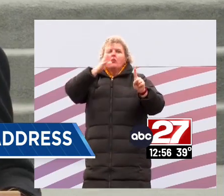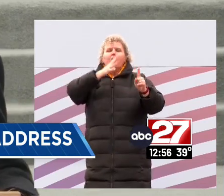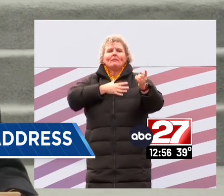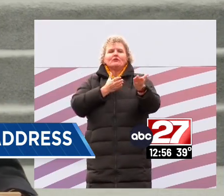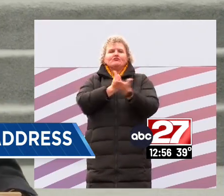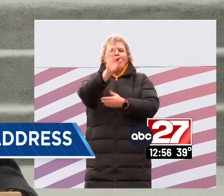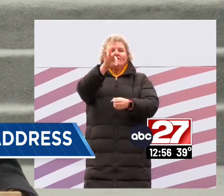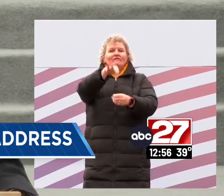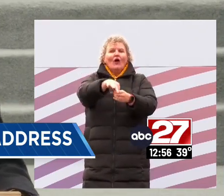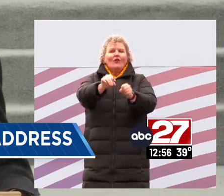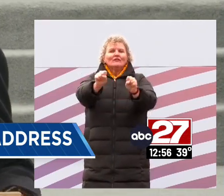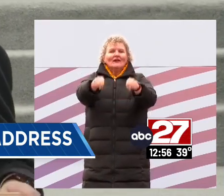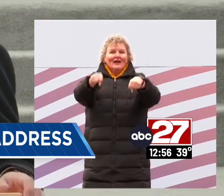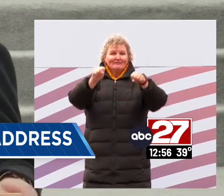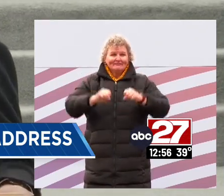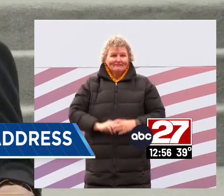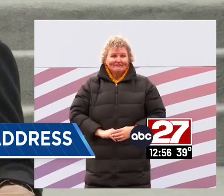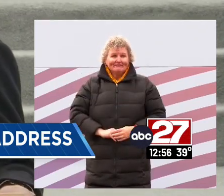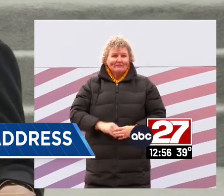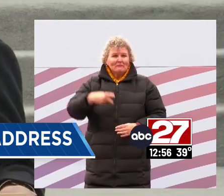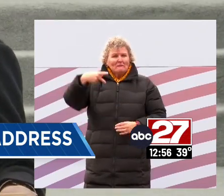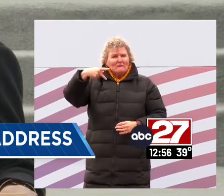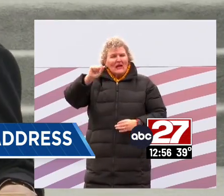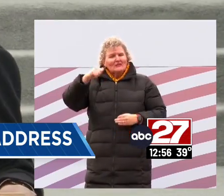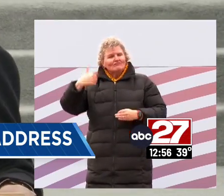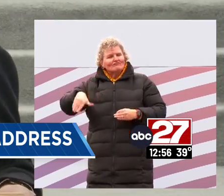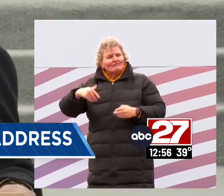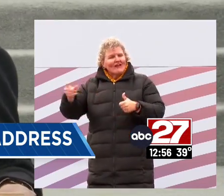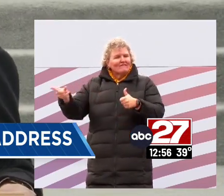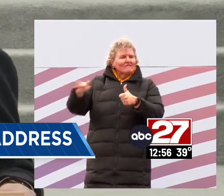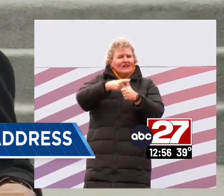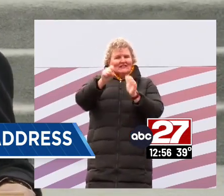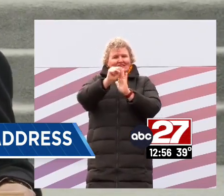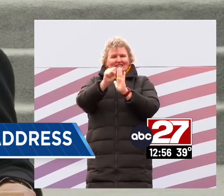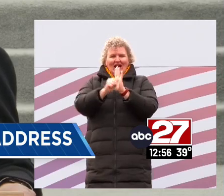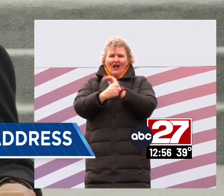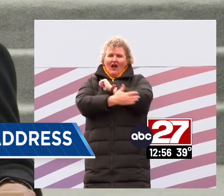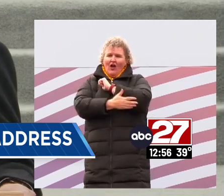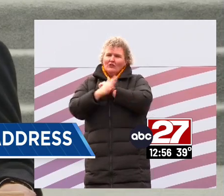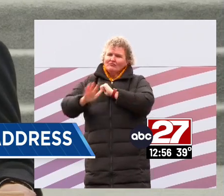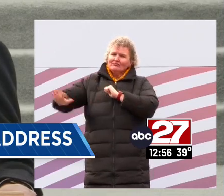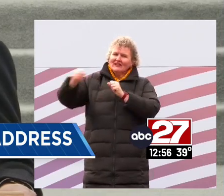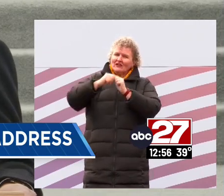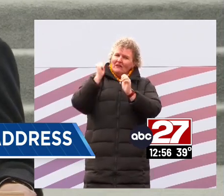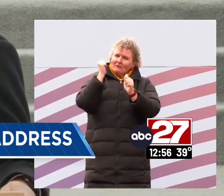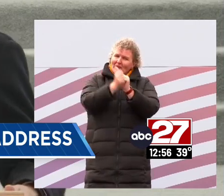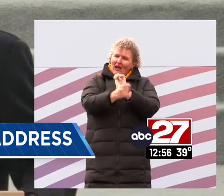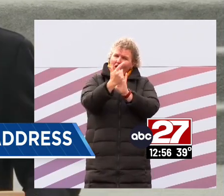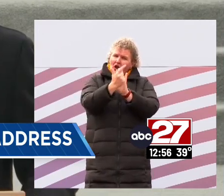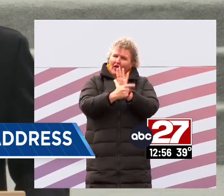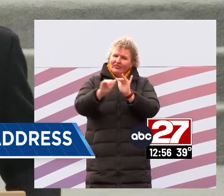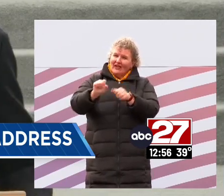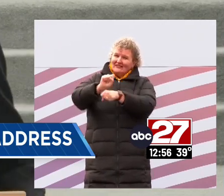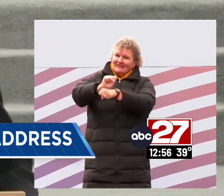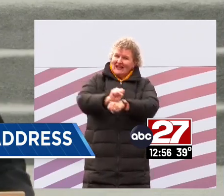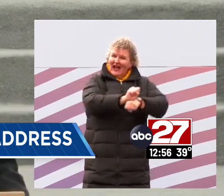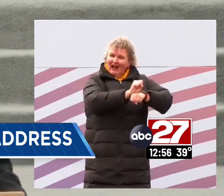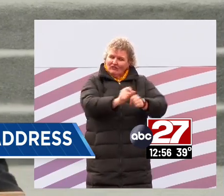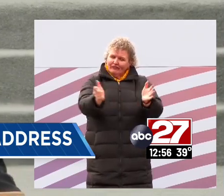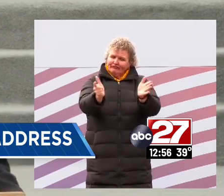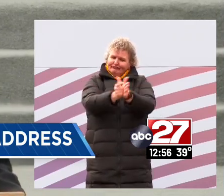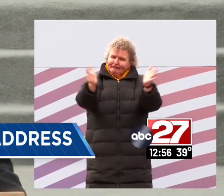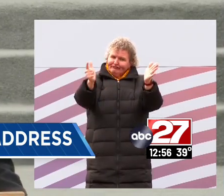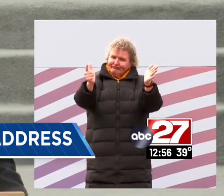was the first state in the nation to pass a law abolishing slavery just 4 years later in